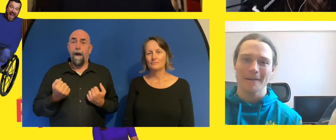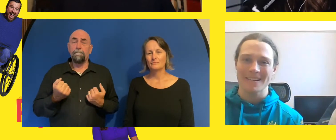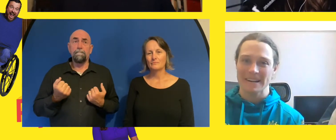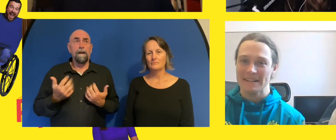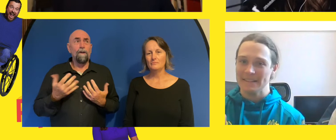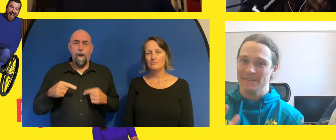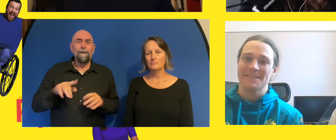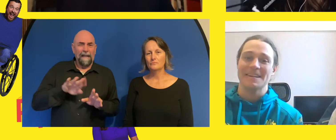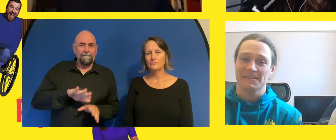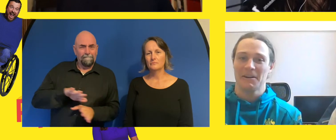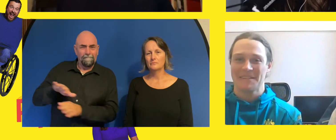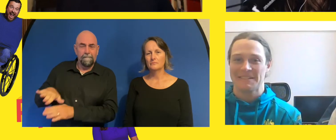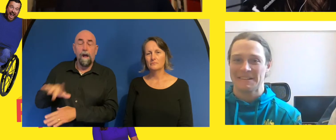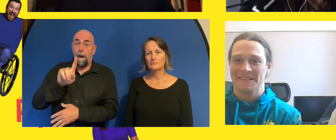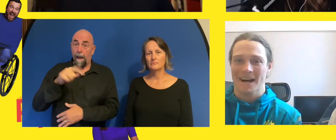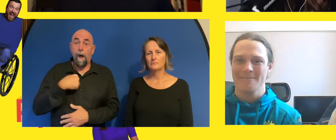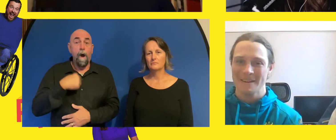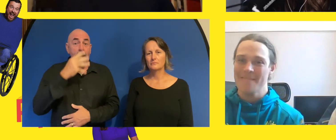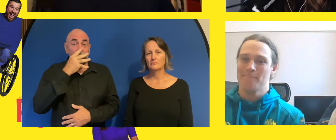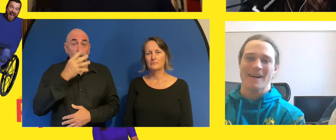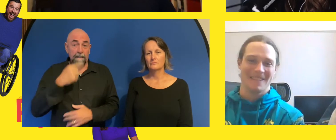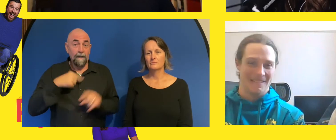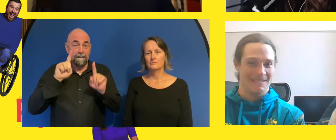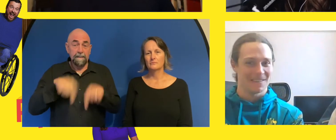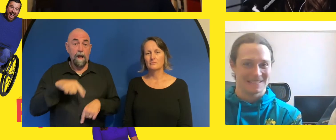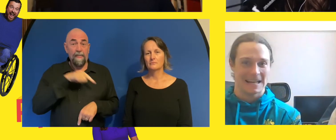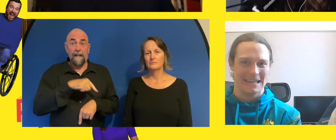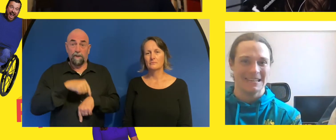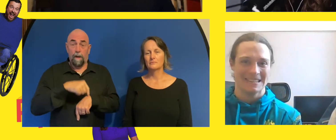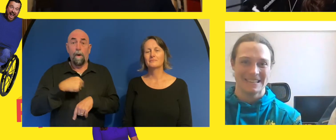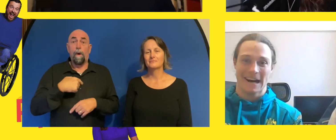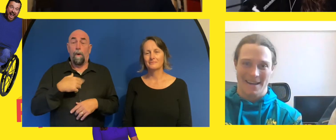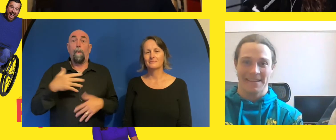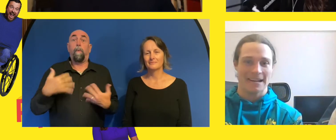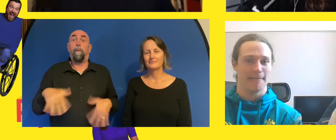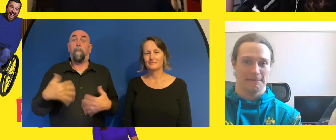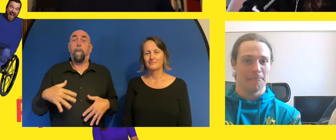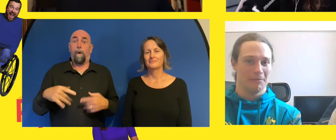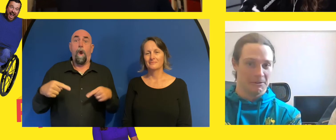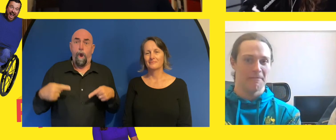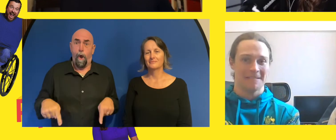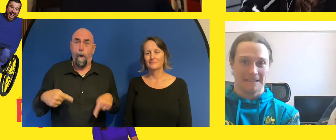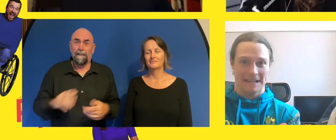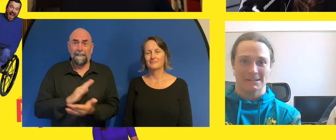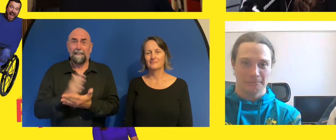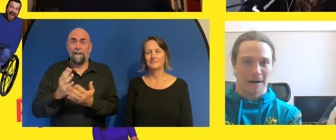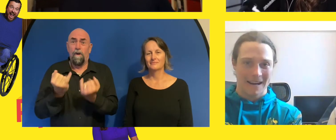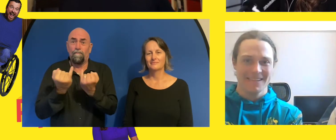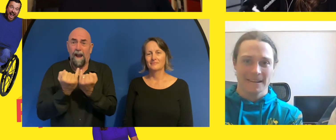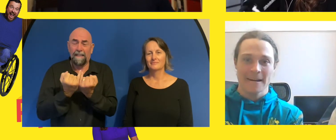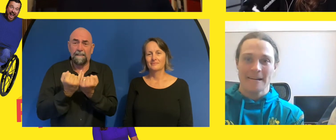You know what? Not so nervous this time. Back when I was 14, I think I was more nervous in the